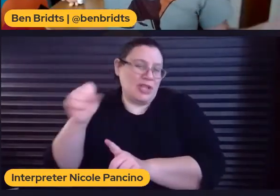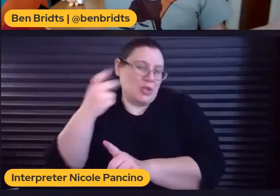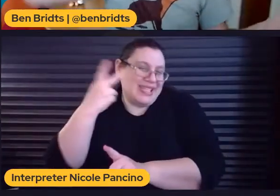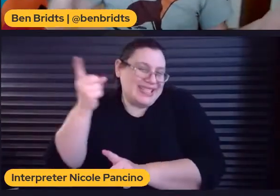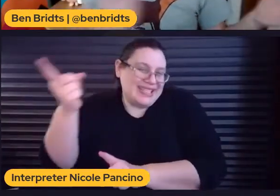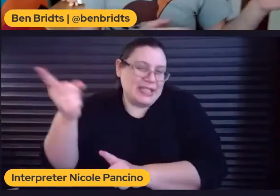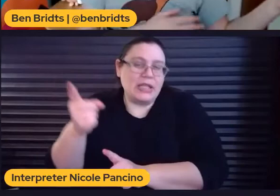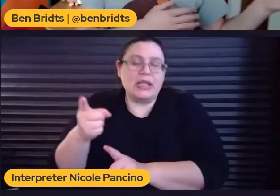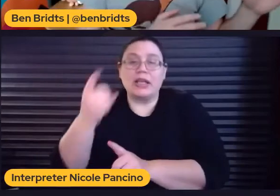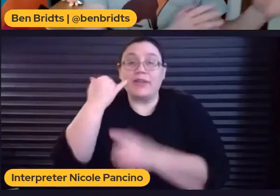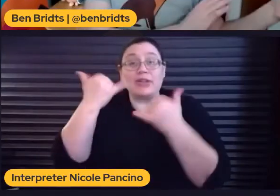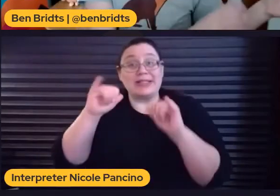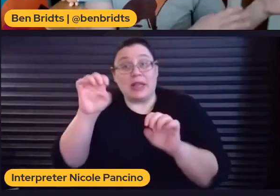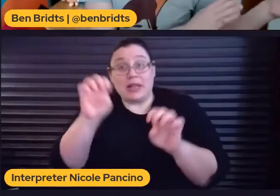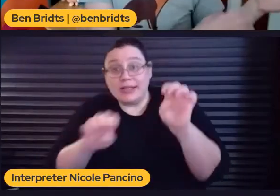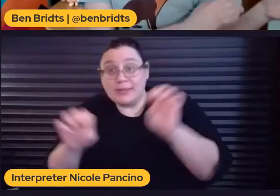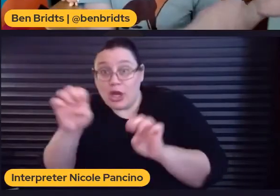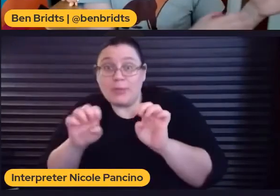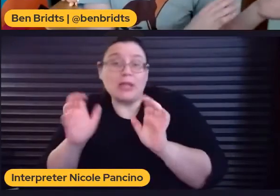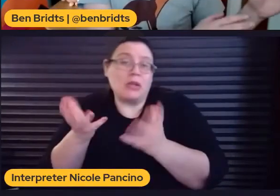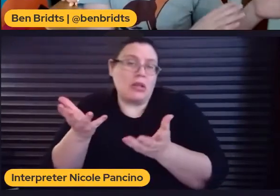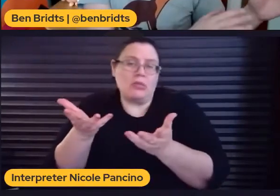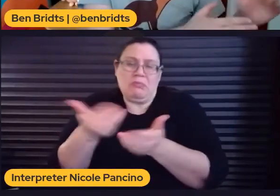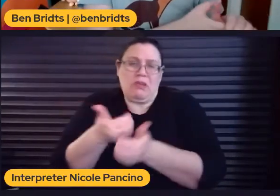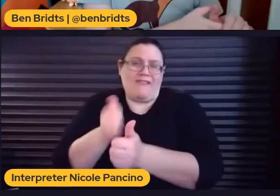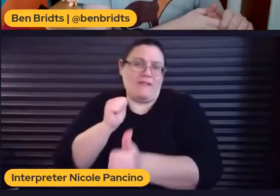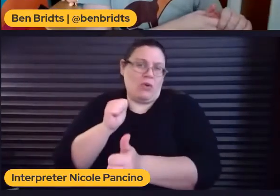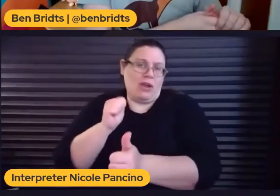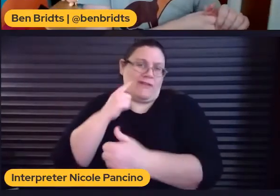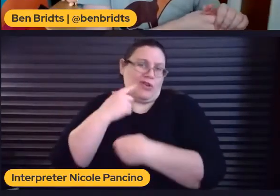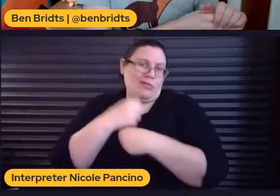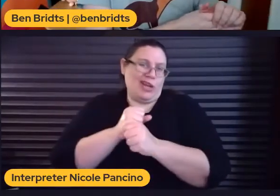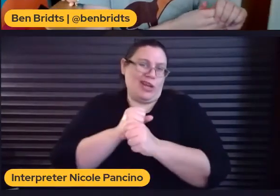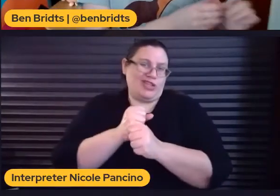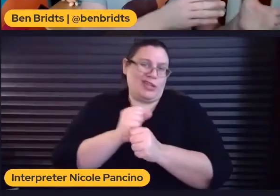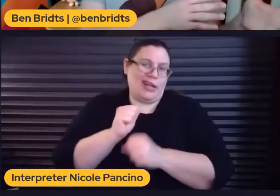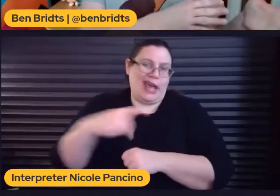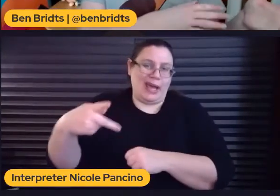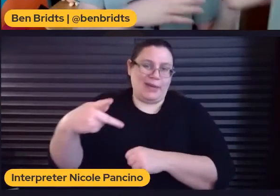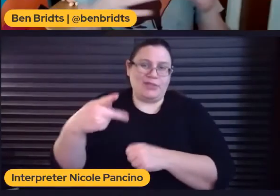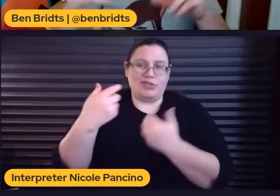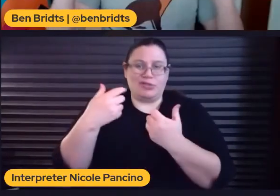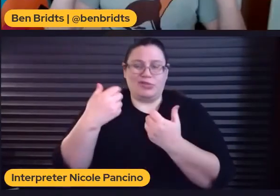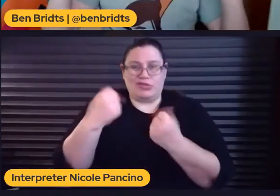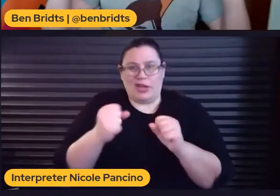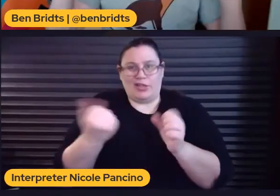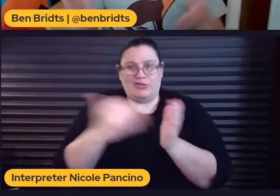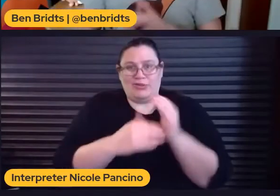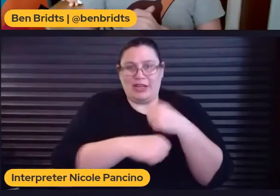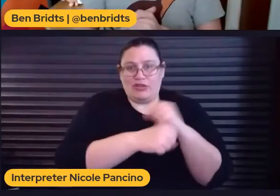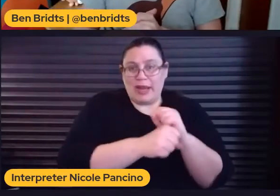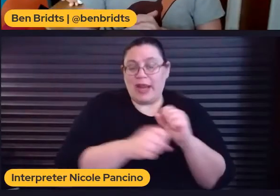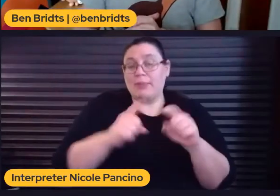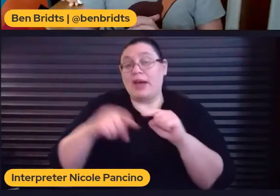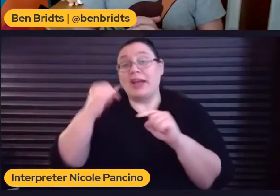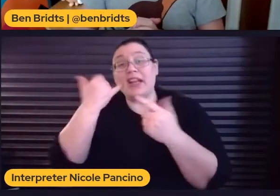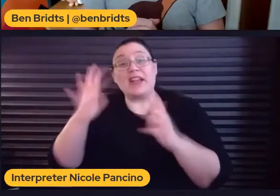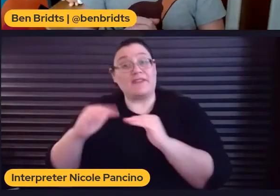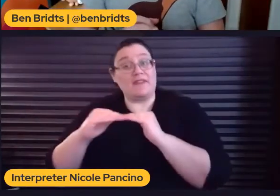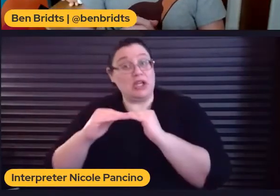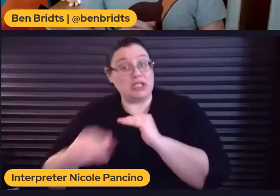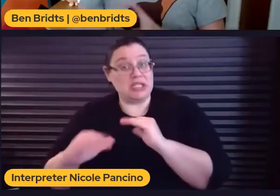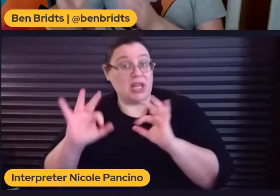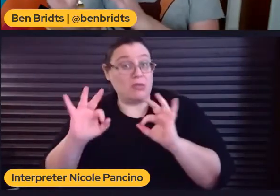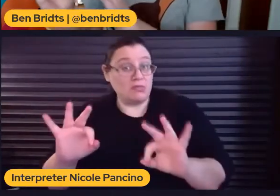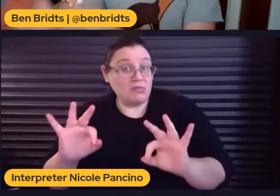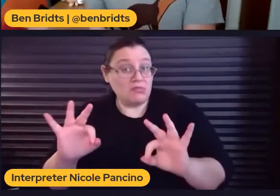still experimental, in that case, probably avoid it for production apps that are hard to recreate. But if they're stable there,